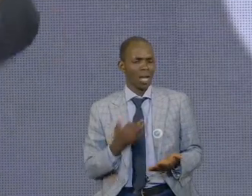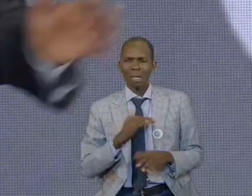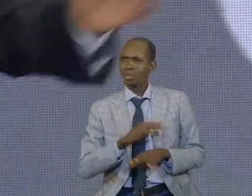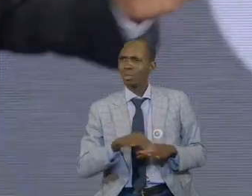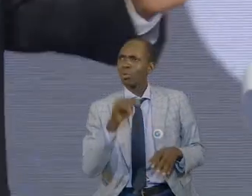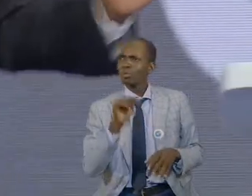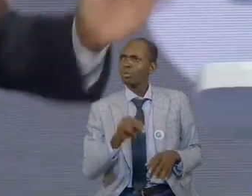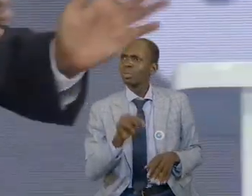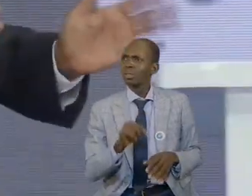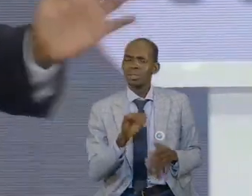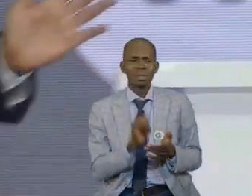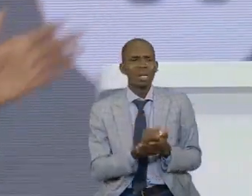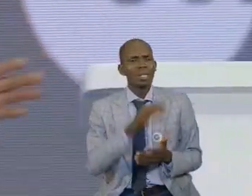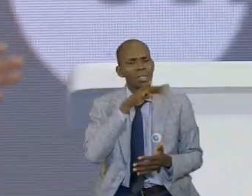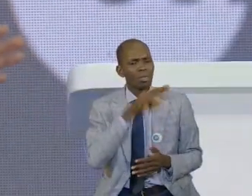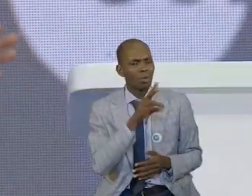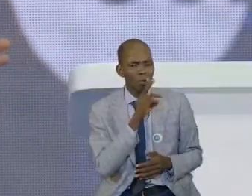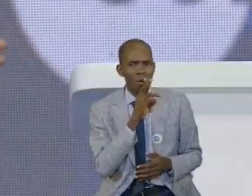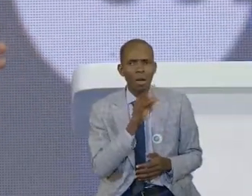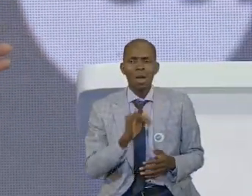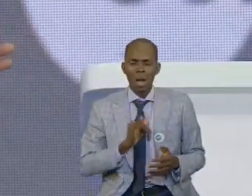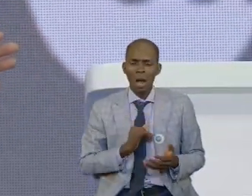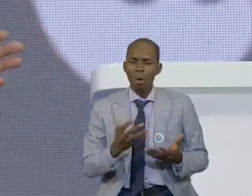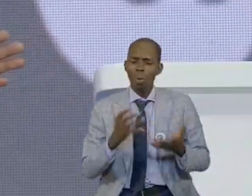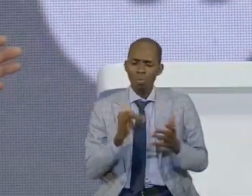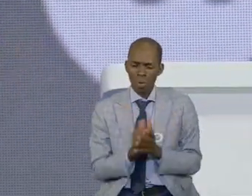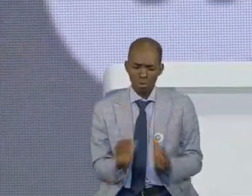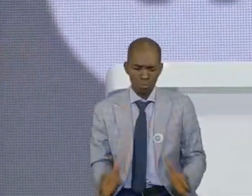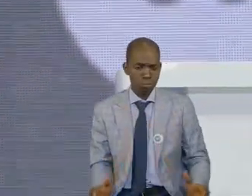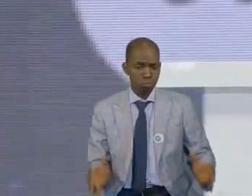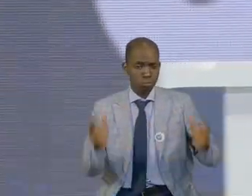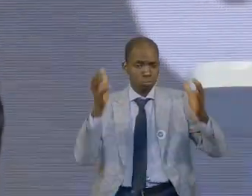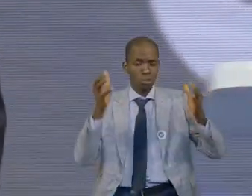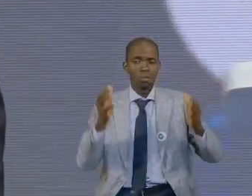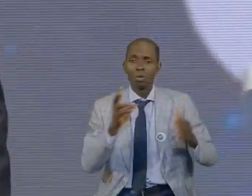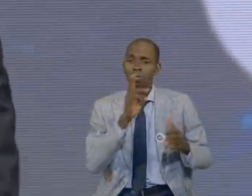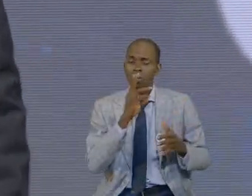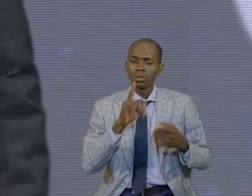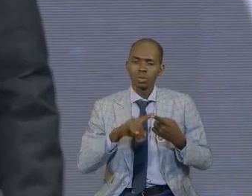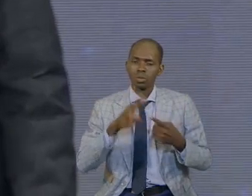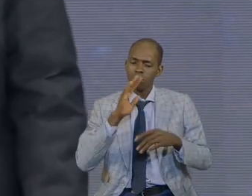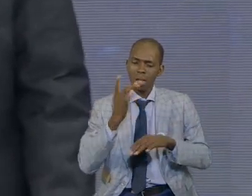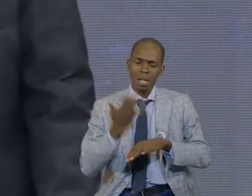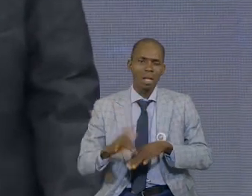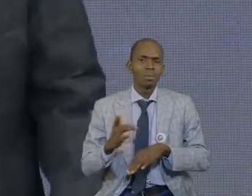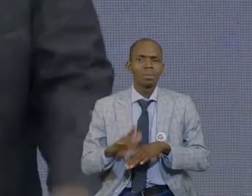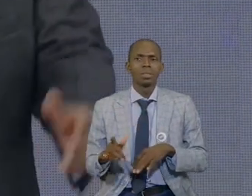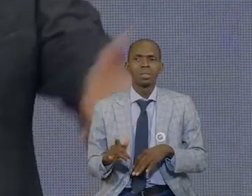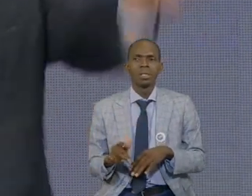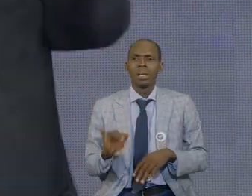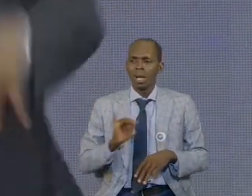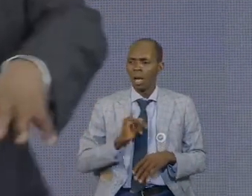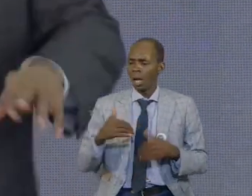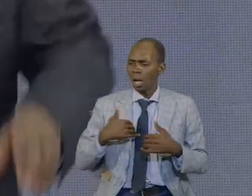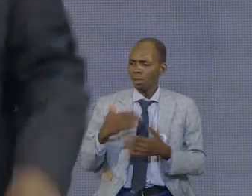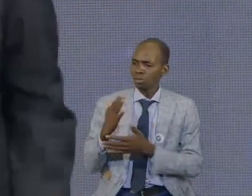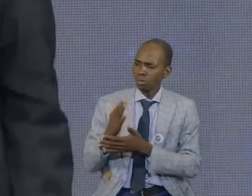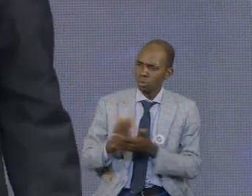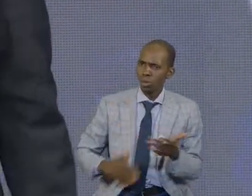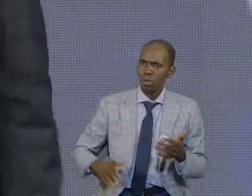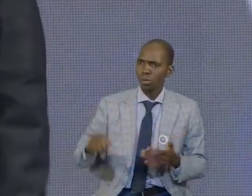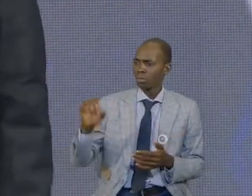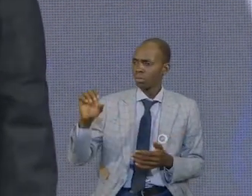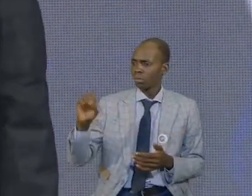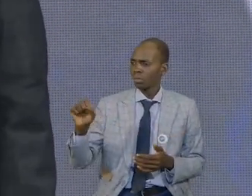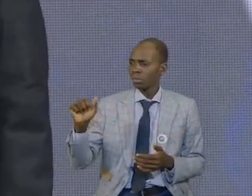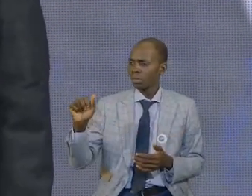I want the drum to be empty. I have some pebbles and sand I want to